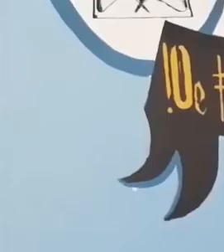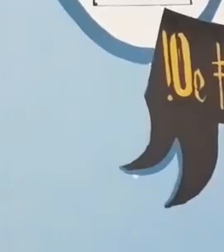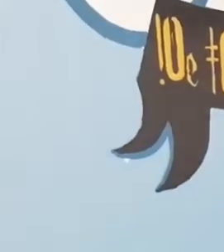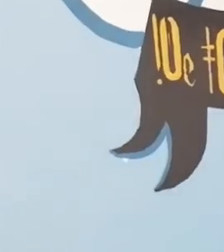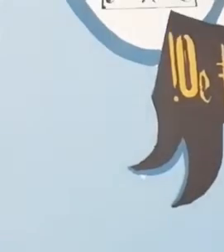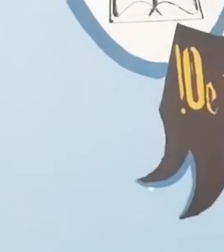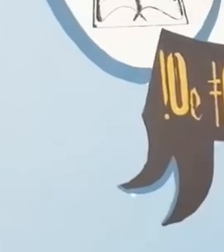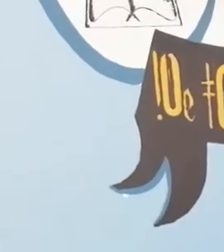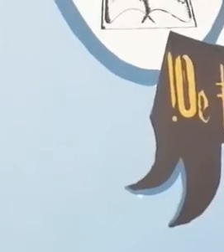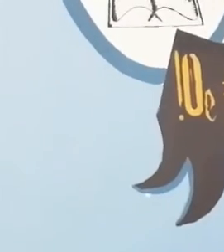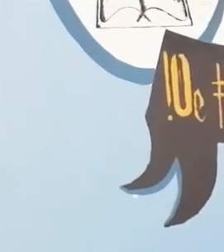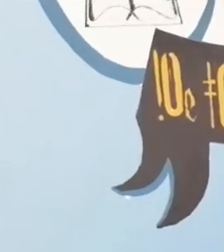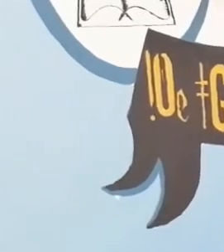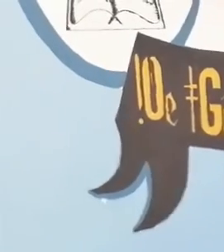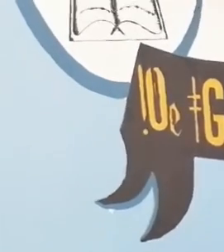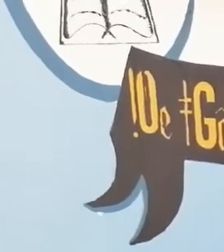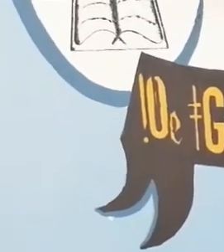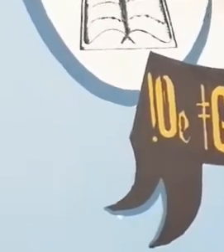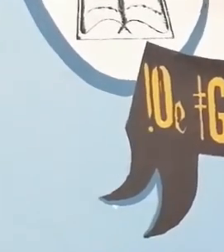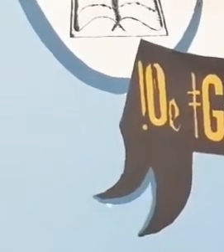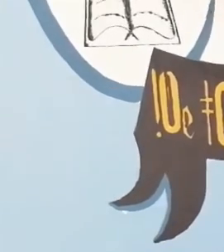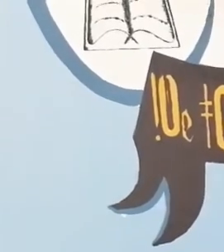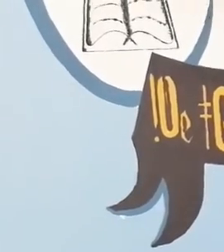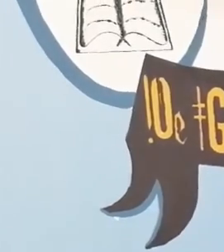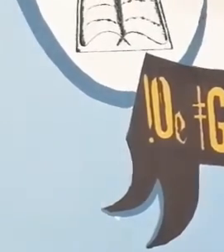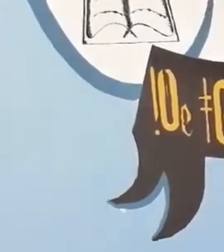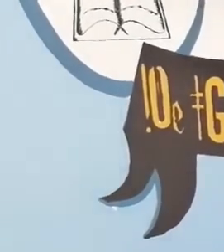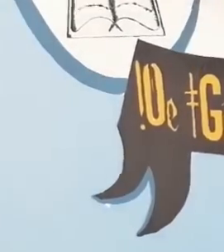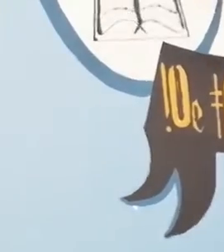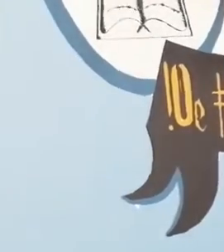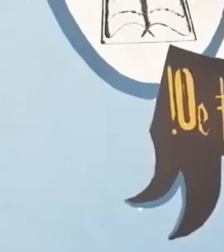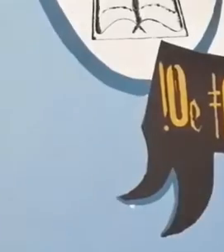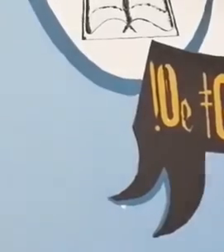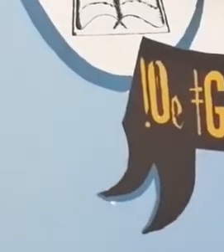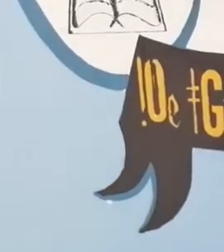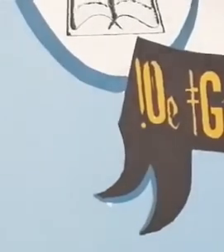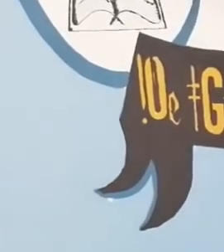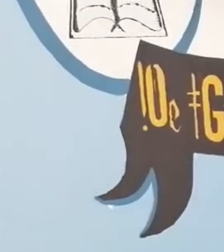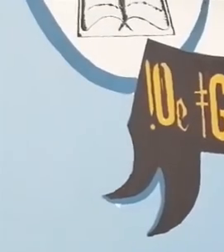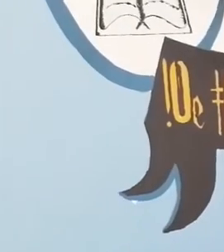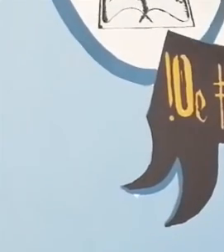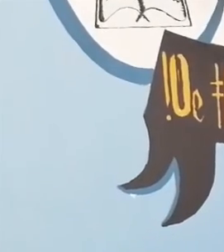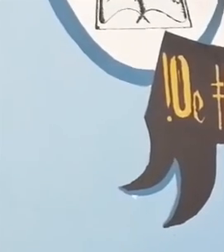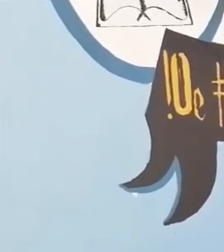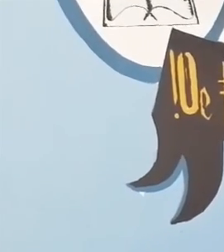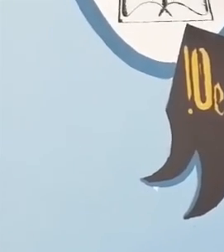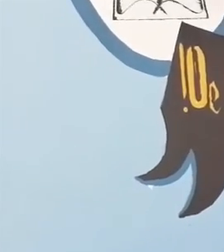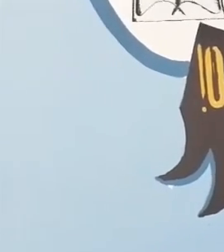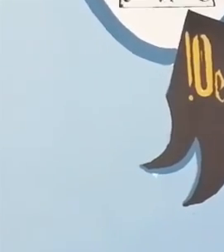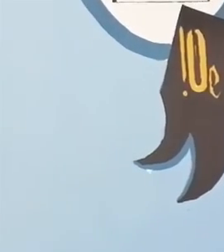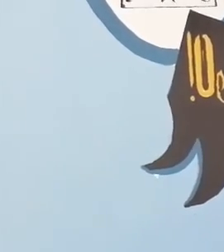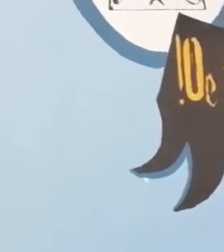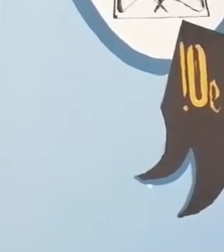Miss Dlamini, does the parents come pick up the schoolwork from school? Do you also supplement it with information,